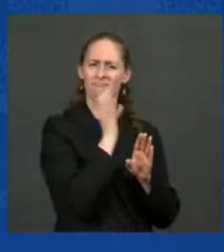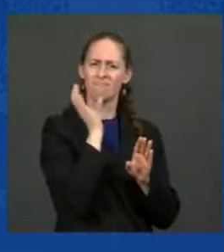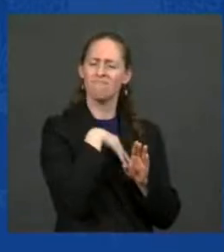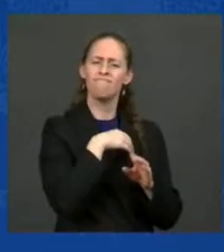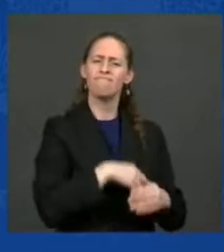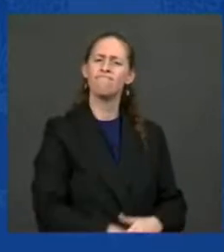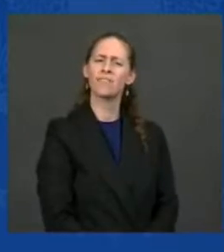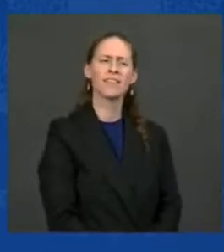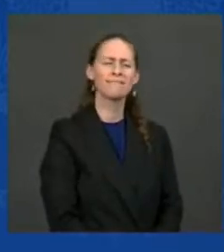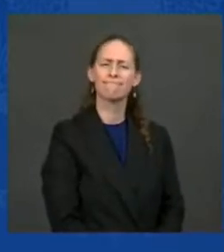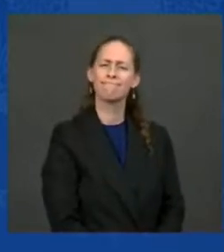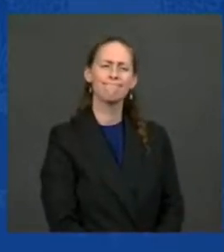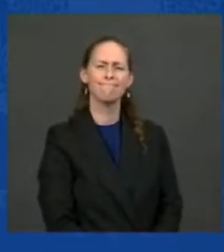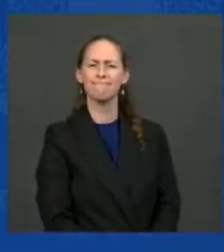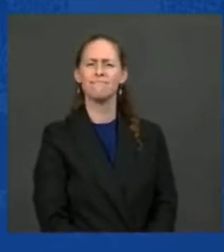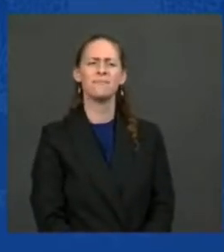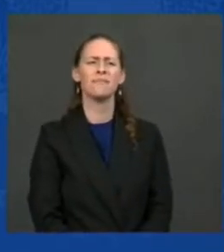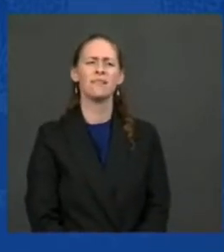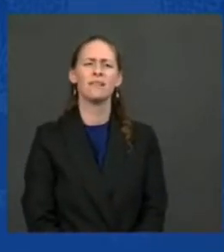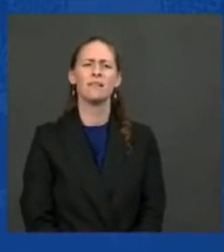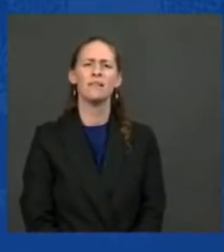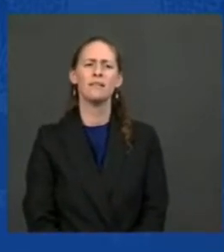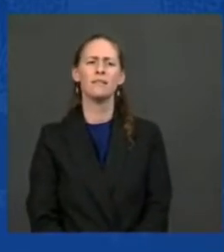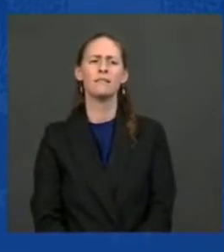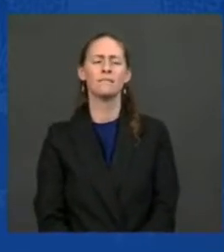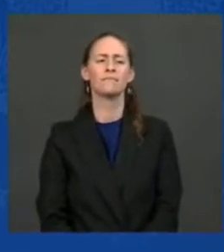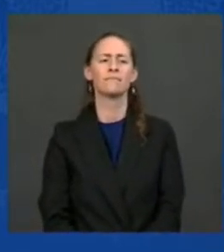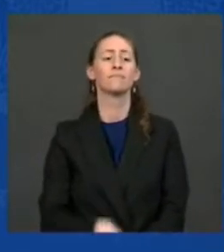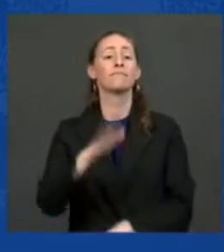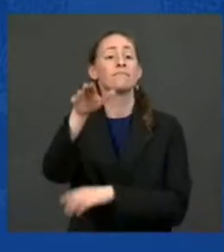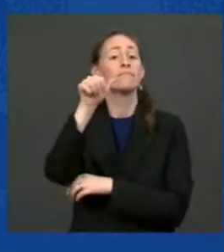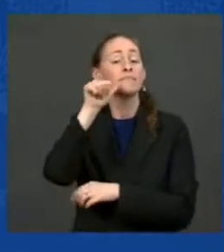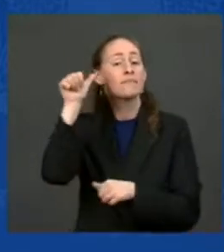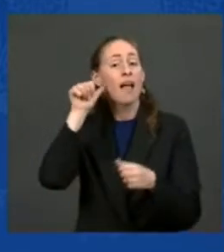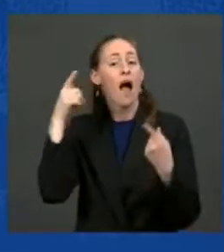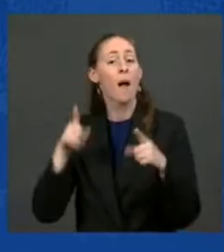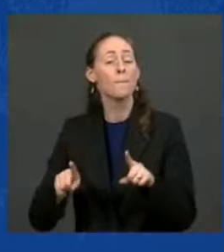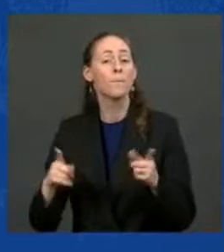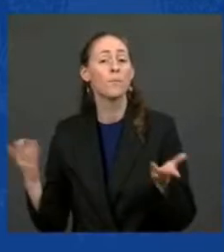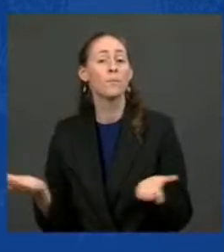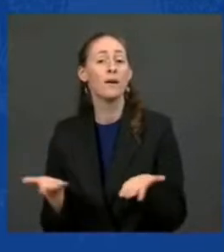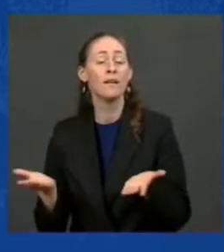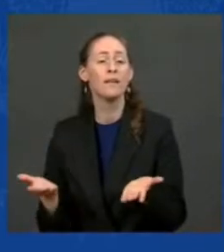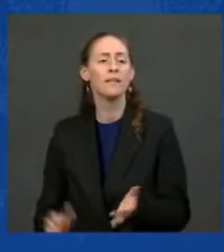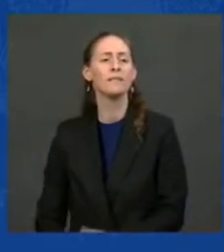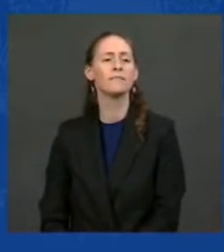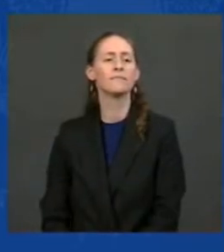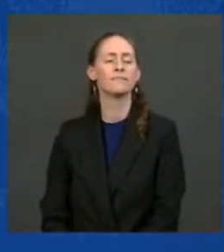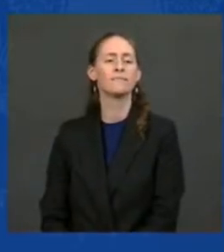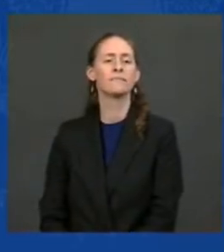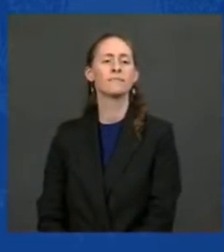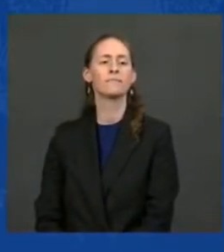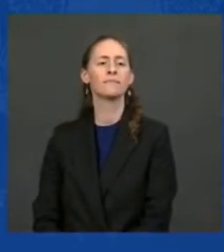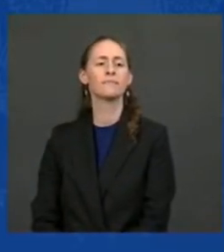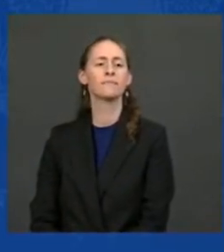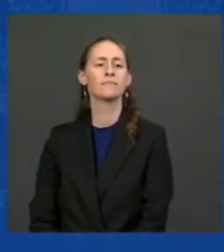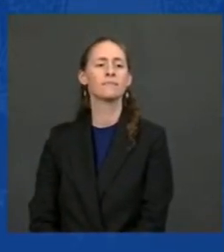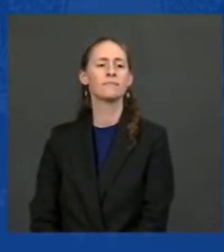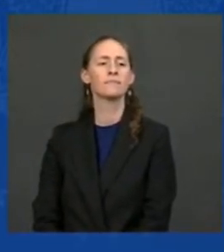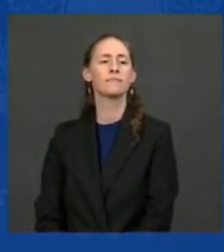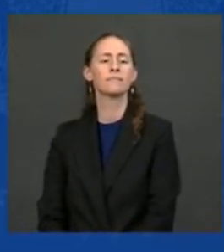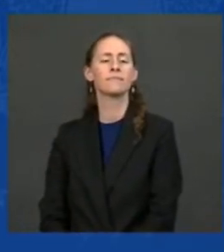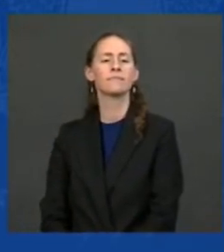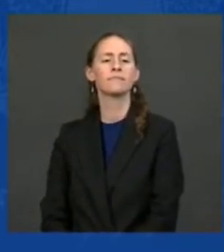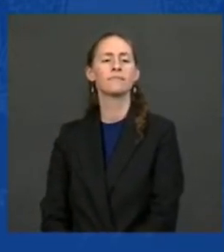I mean, just yesterday, we won an election to a new 3-year term that begins